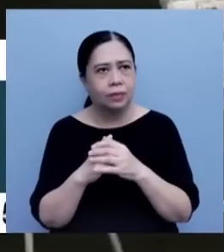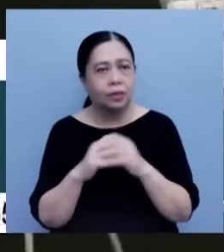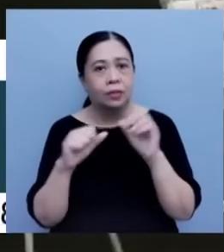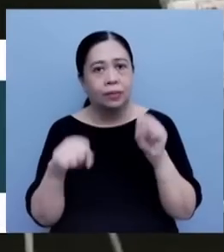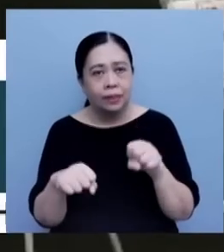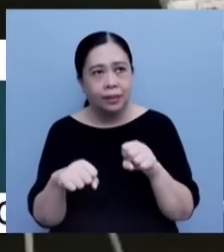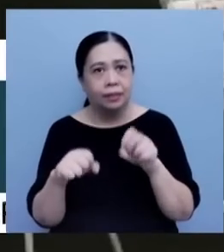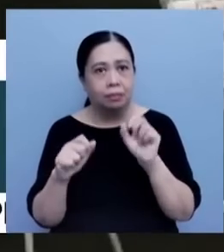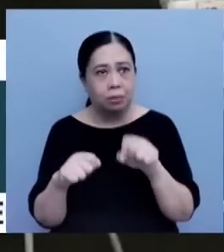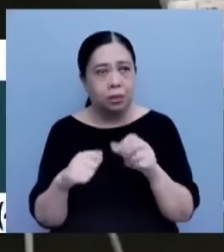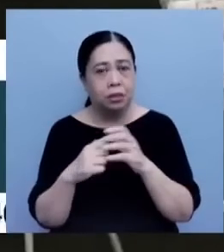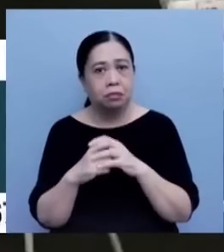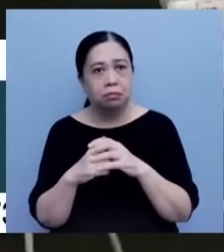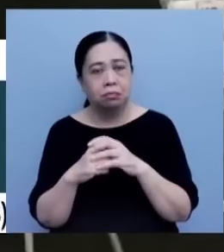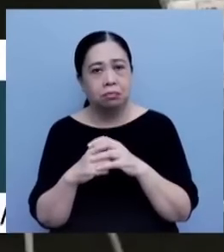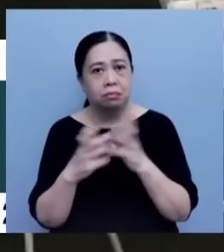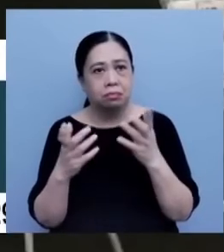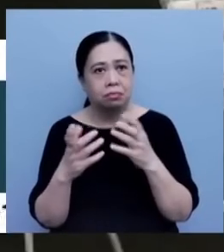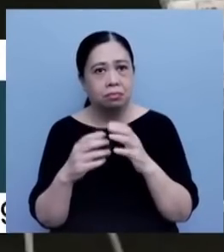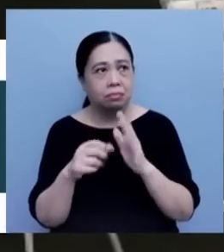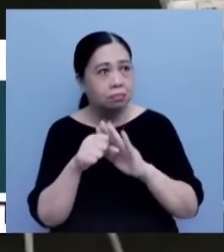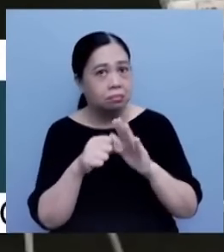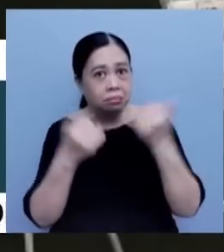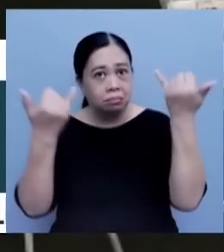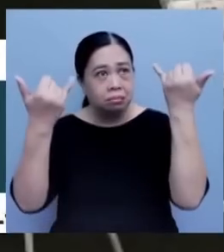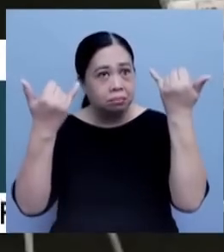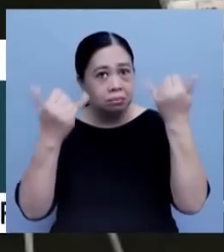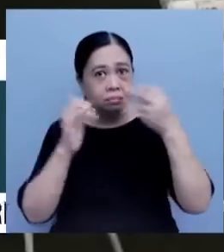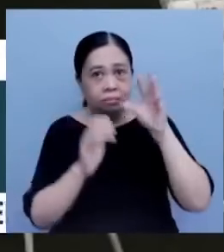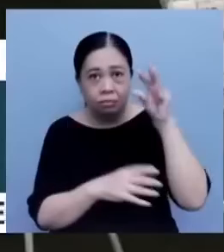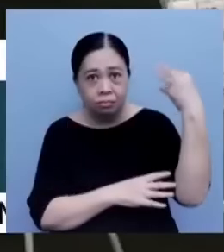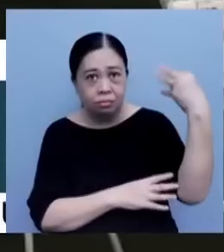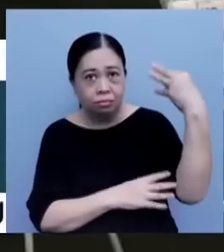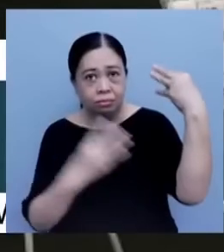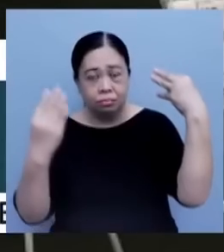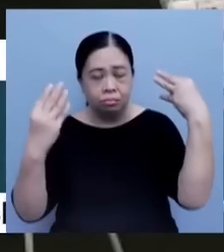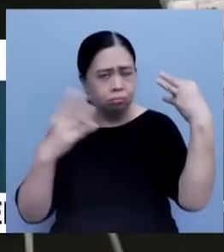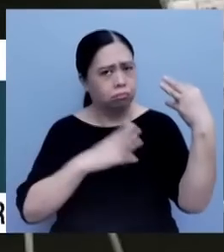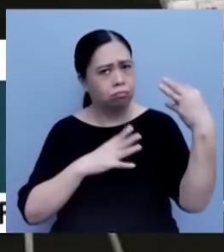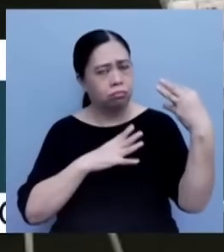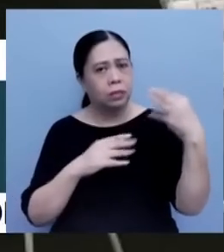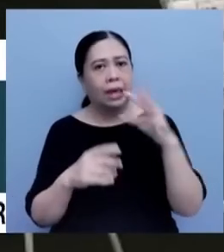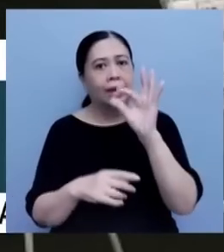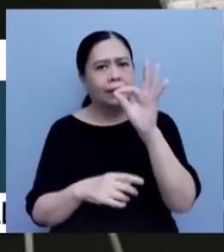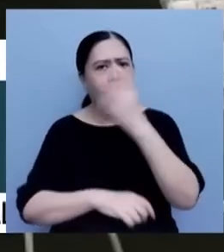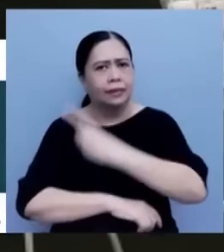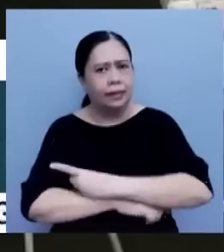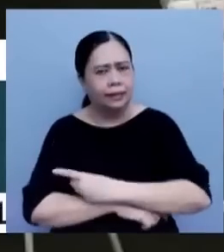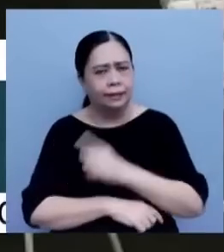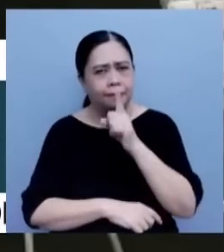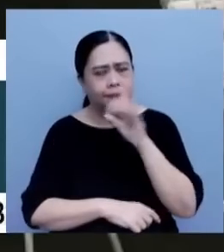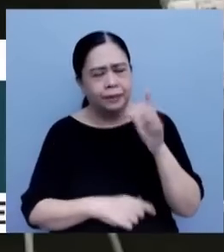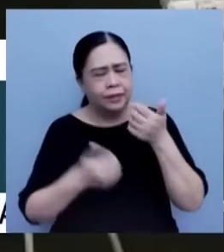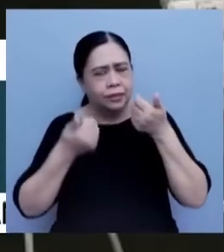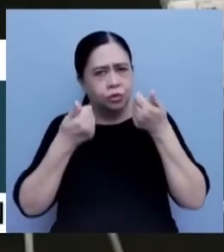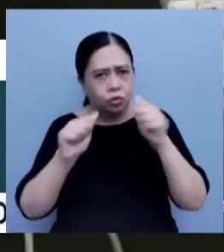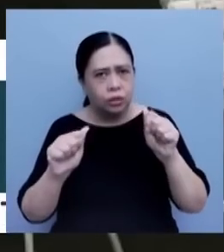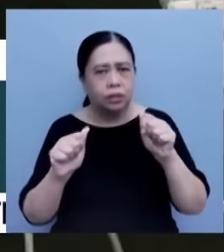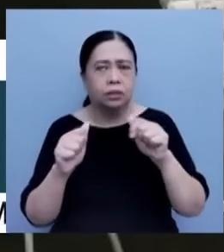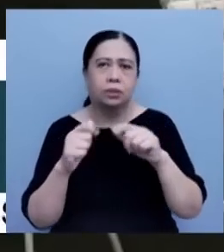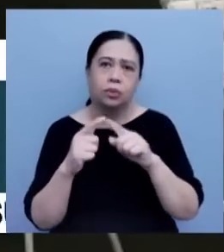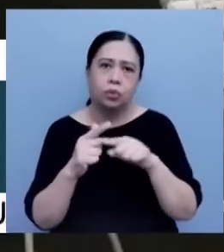Pwede nyong naka-record naman to, di ba? So, within 90 days po, we will try to